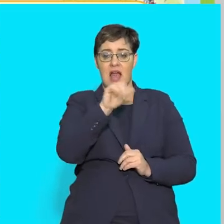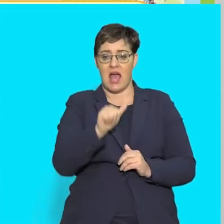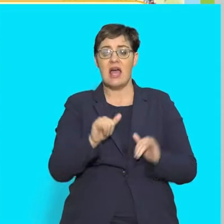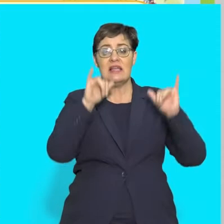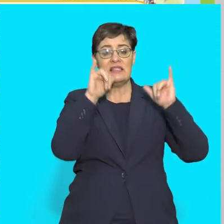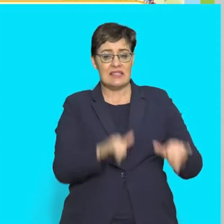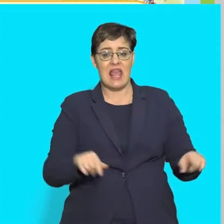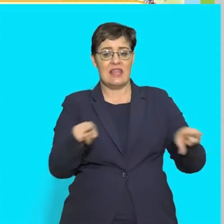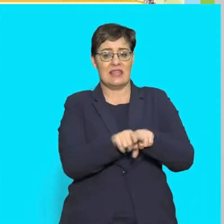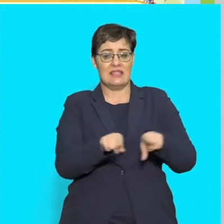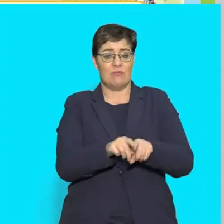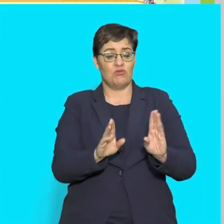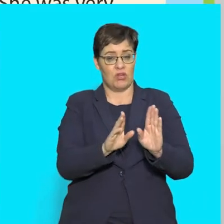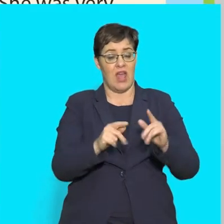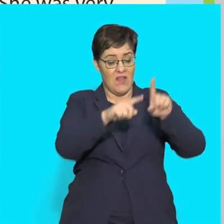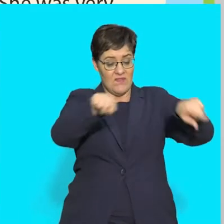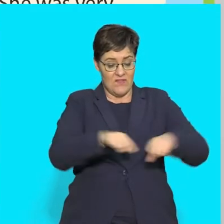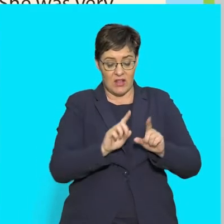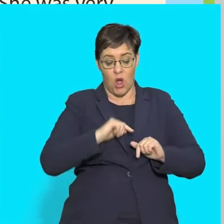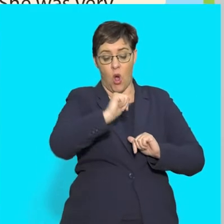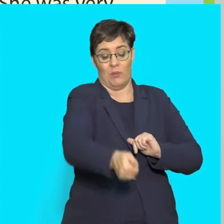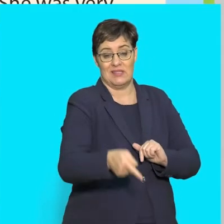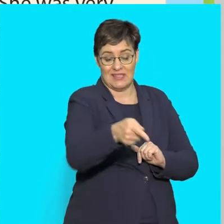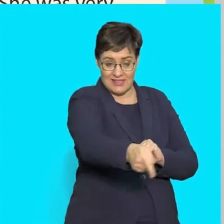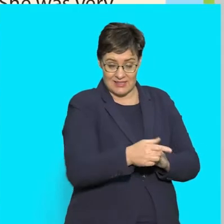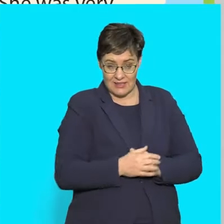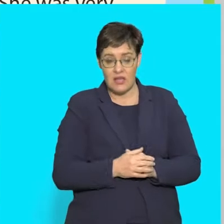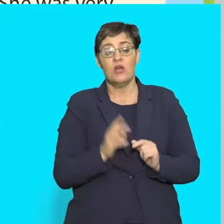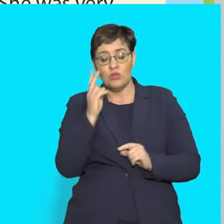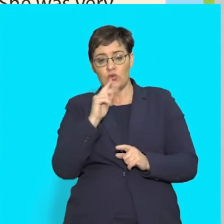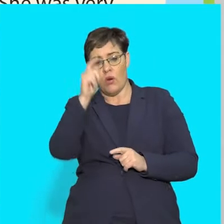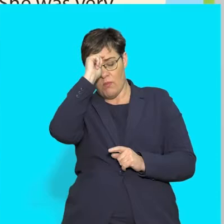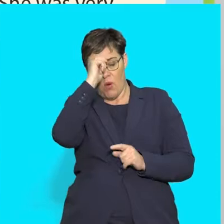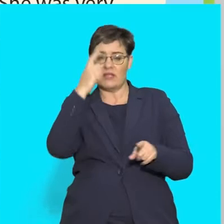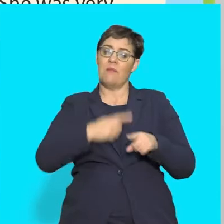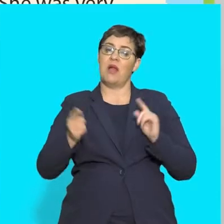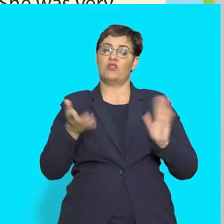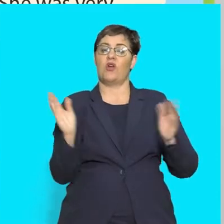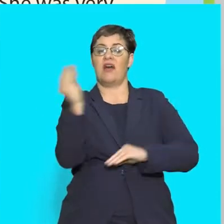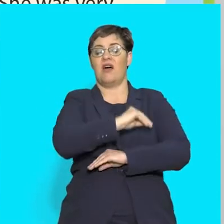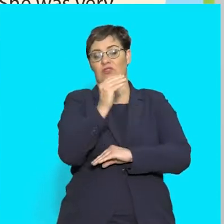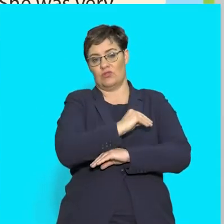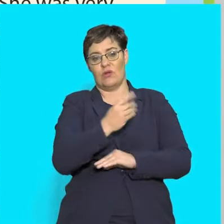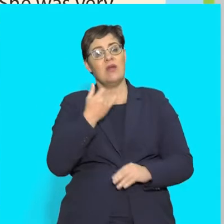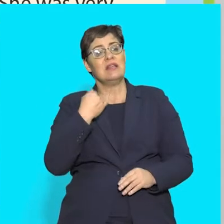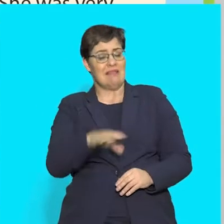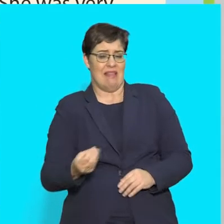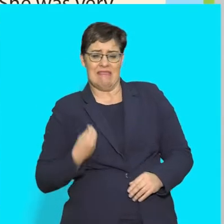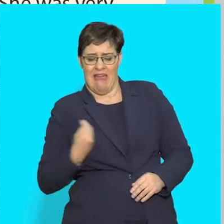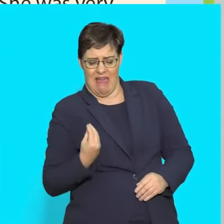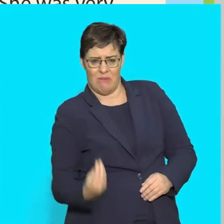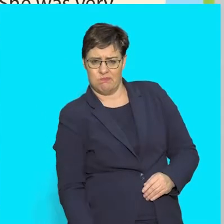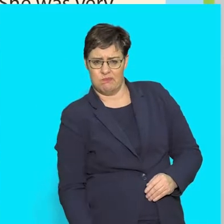on the opposite side of the field. The 2 boys started playing soccer in the afternoons when they were still very